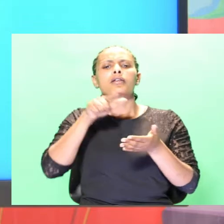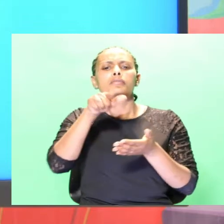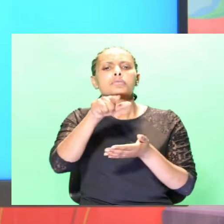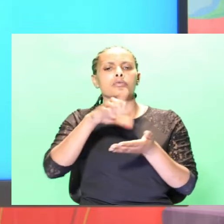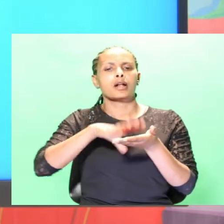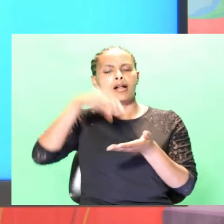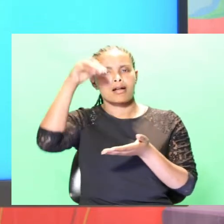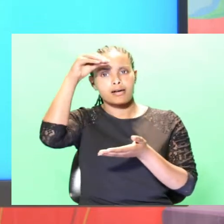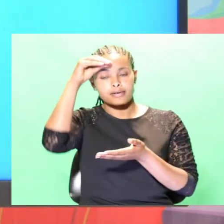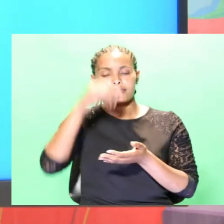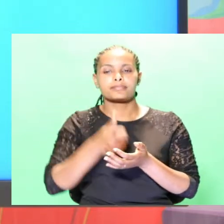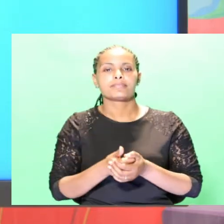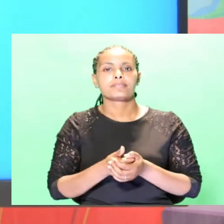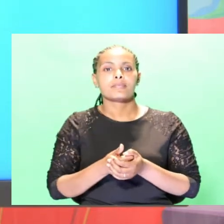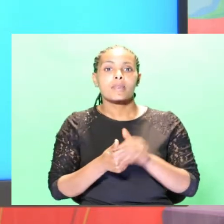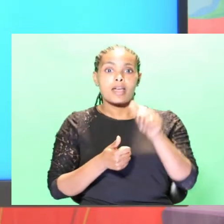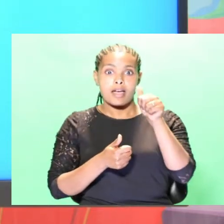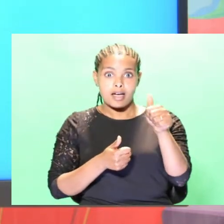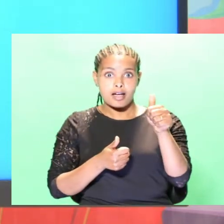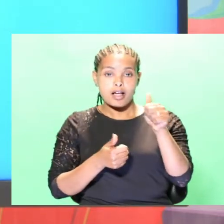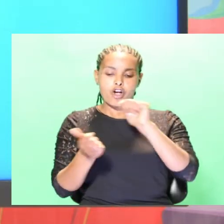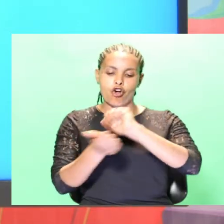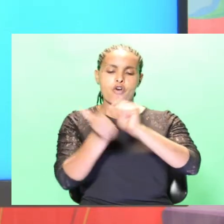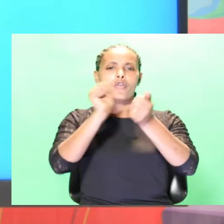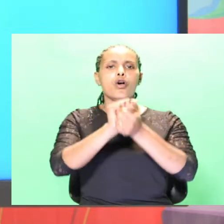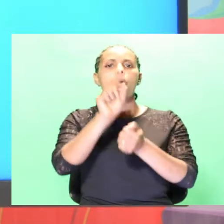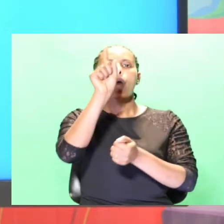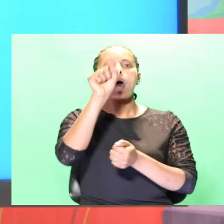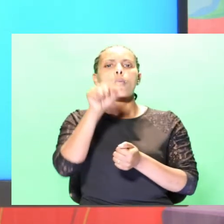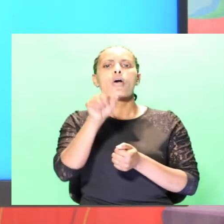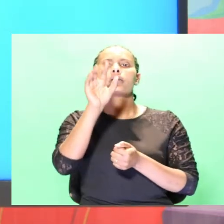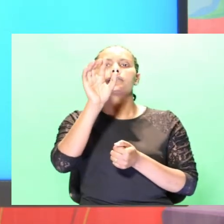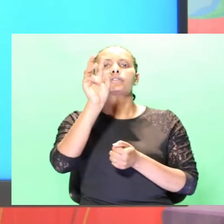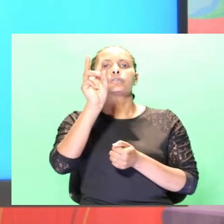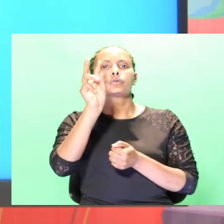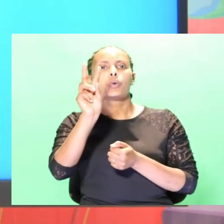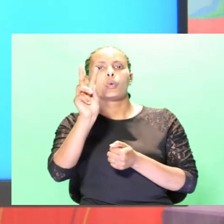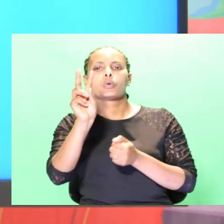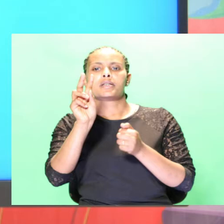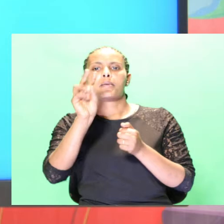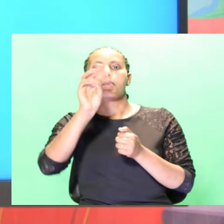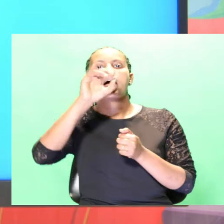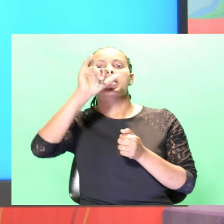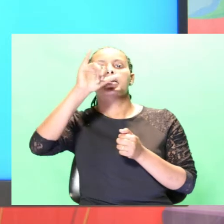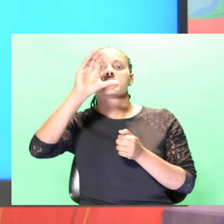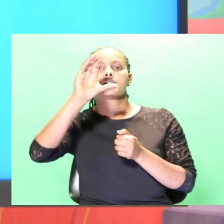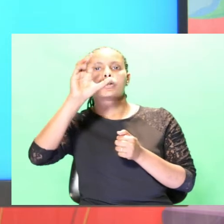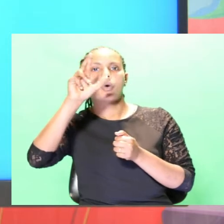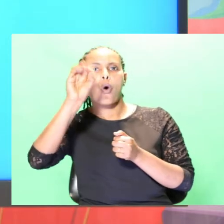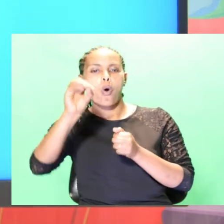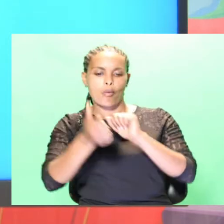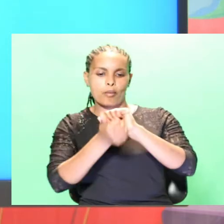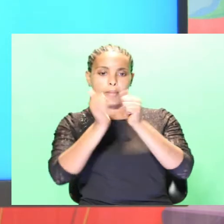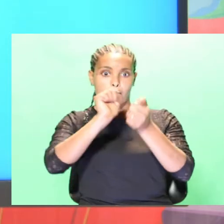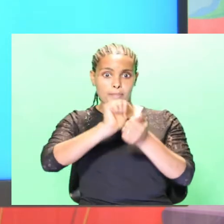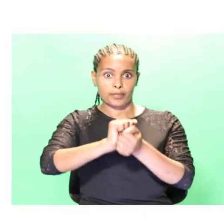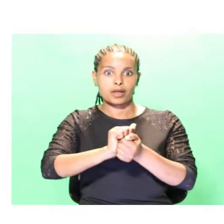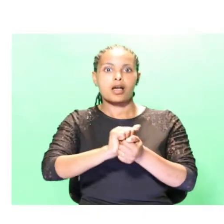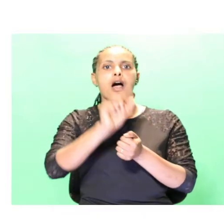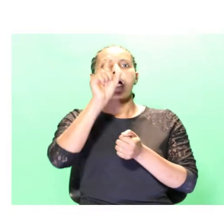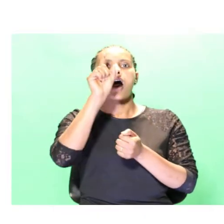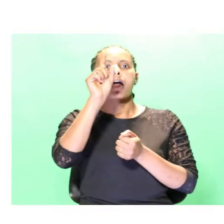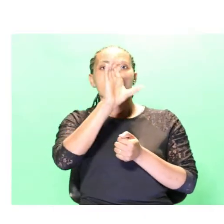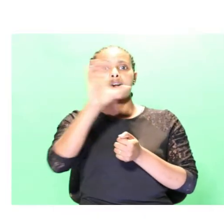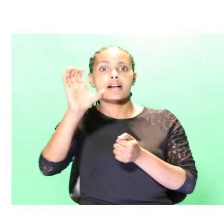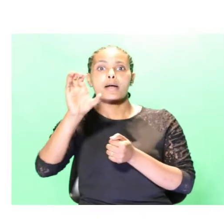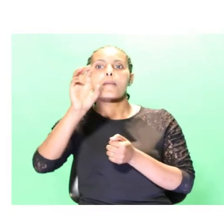learned. A. Convert 1.2 centimeter to micrometer. B. Convert 100